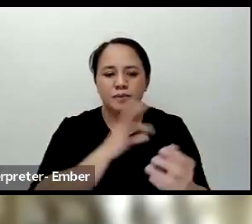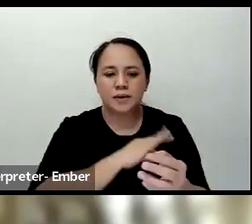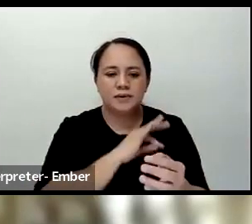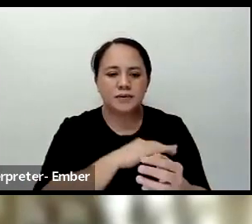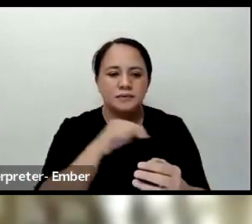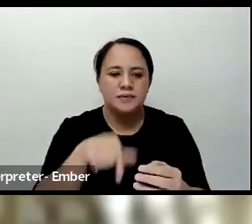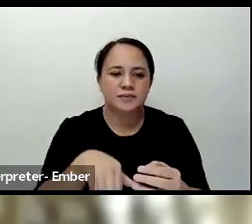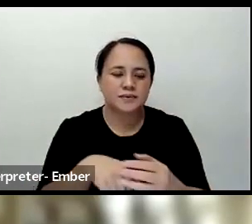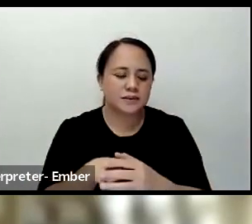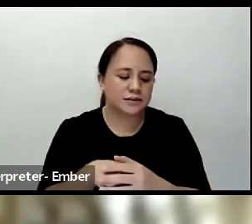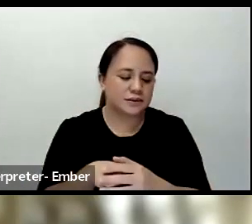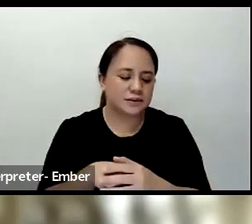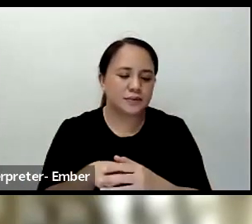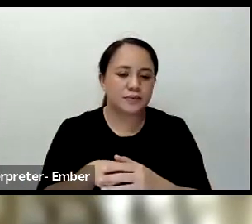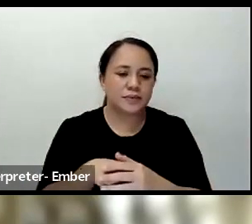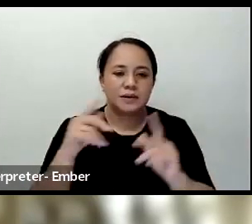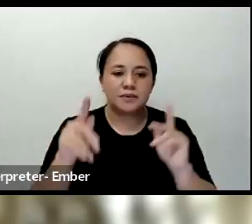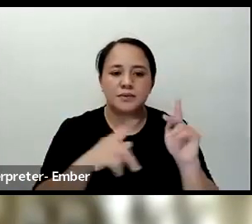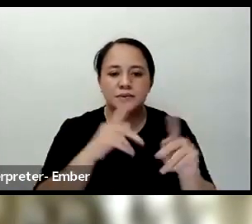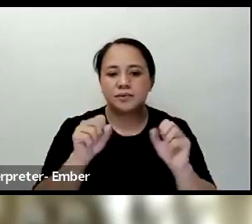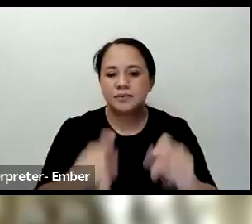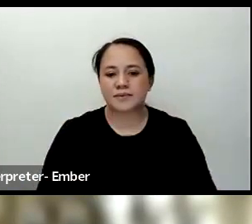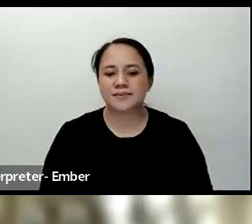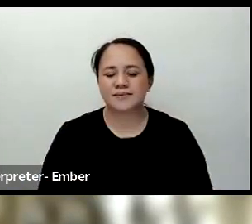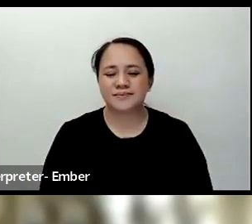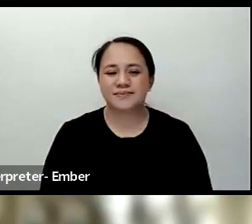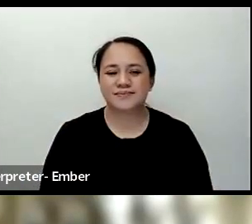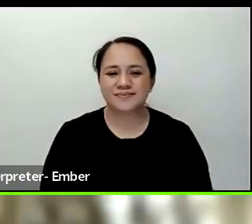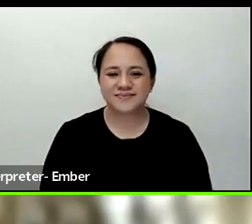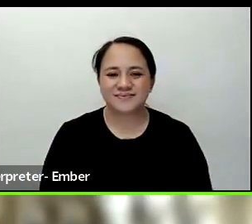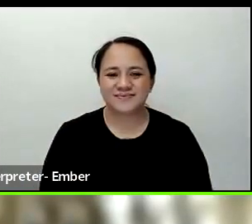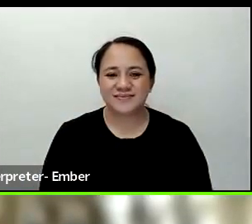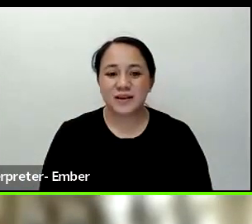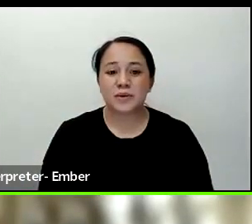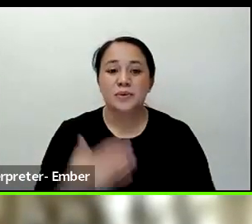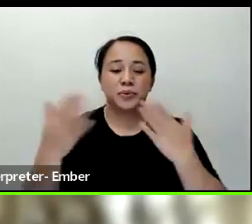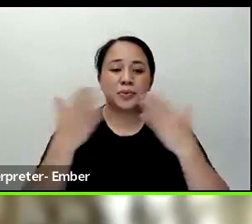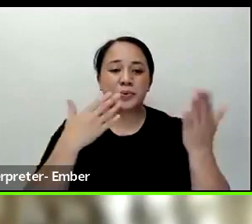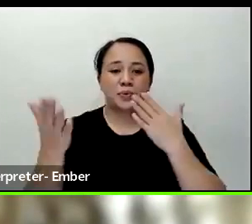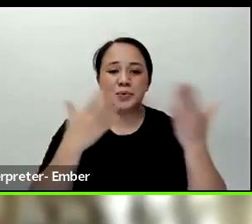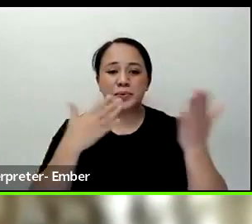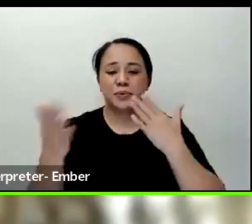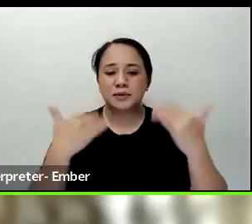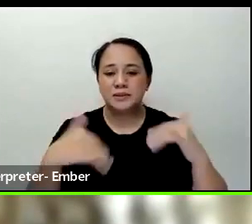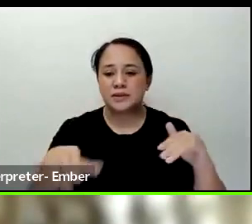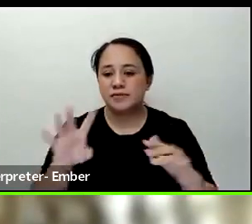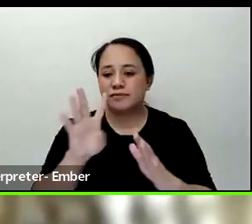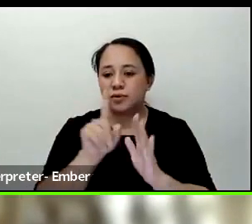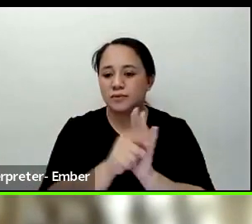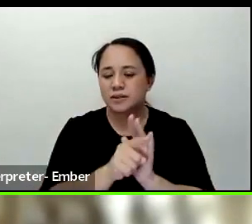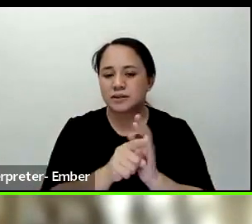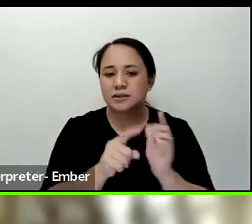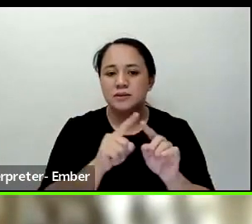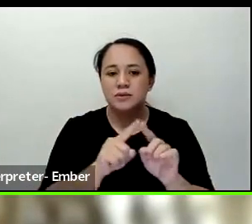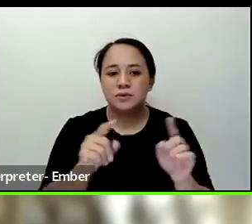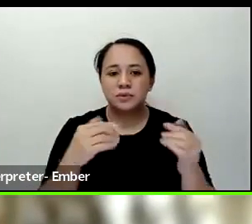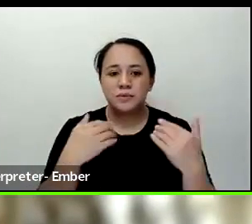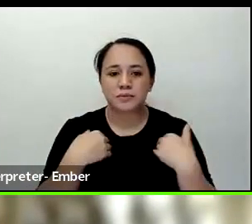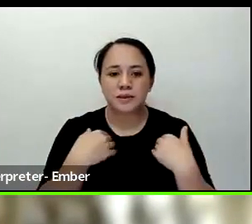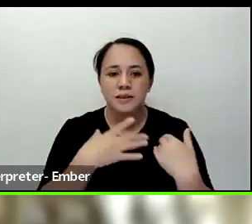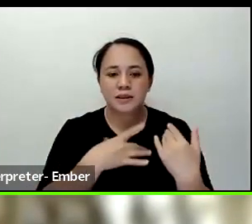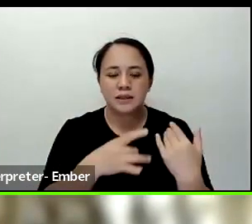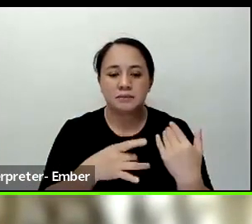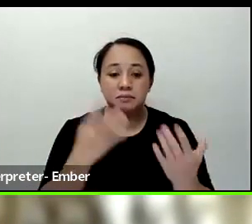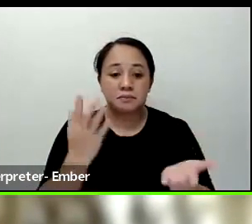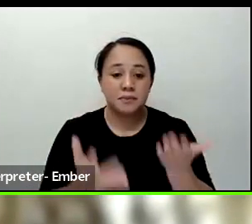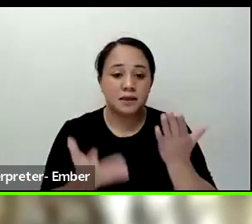this demographic opportunity. Okay, so thank you very much. We still have 4 minutes, so I would